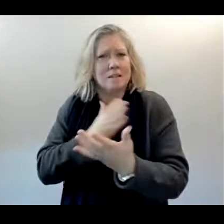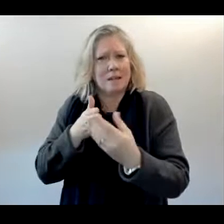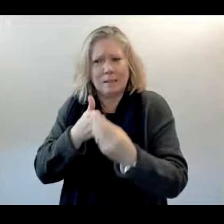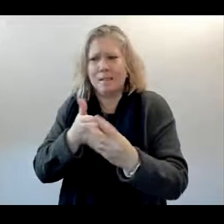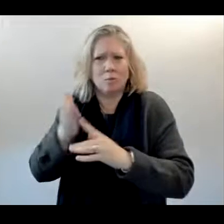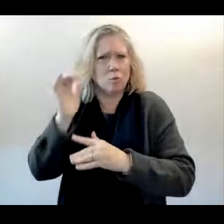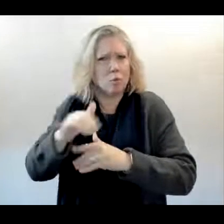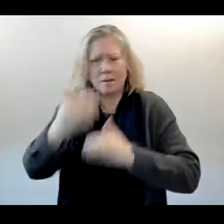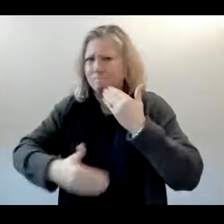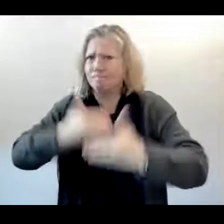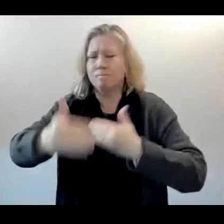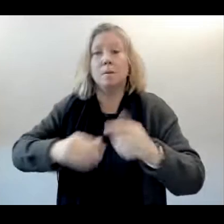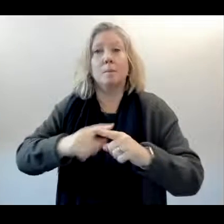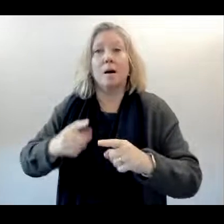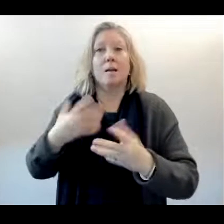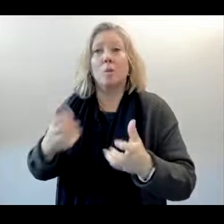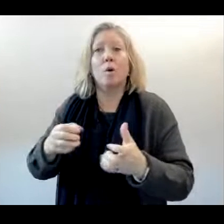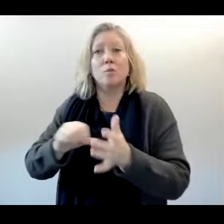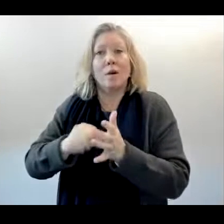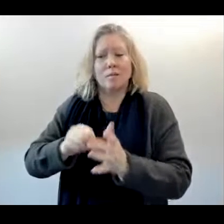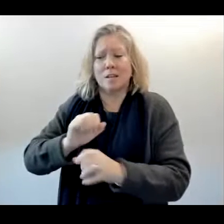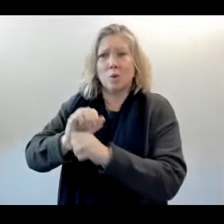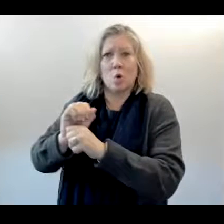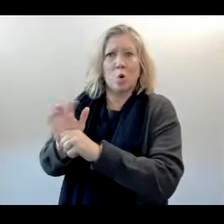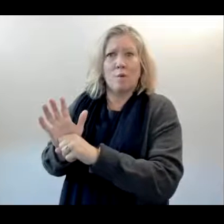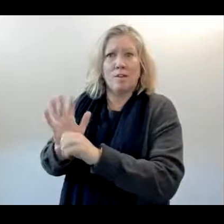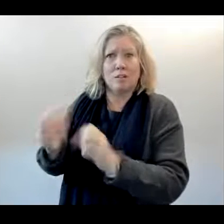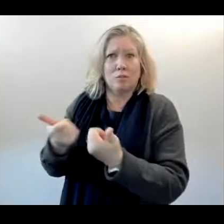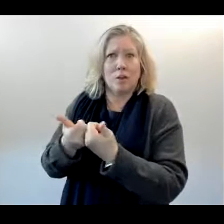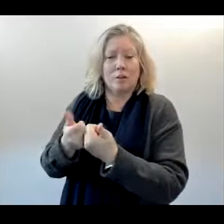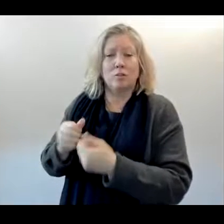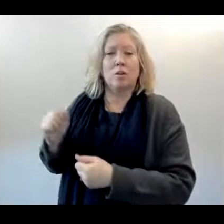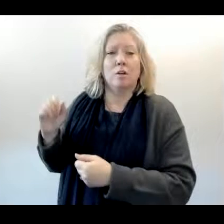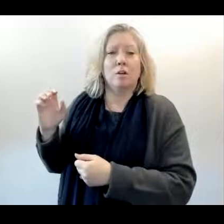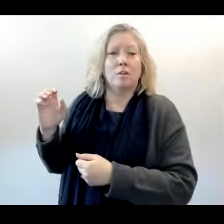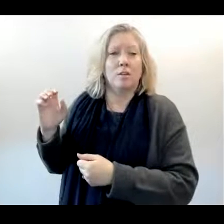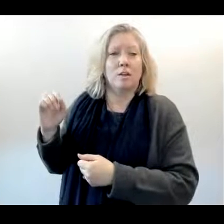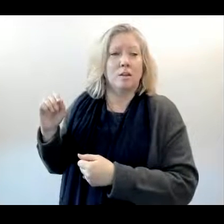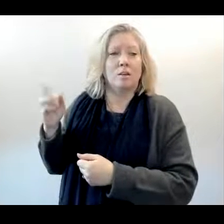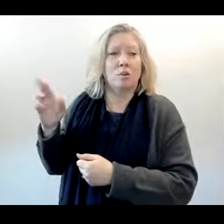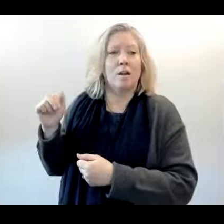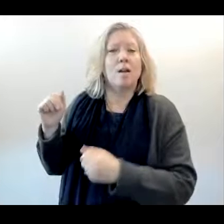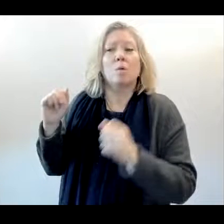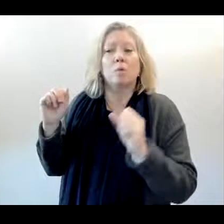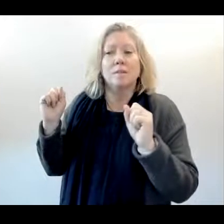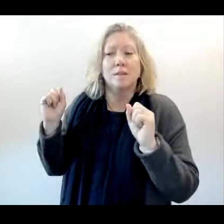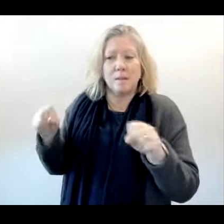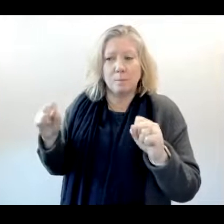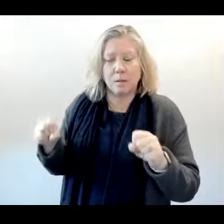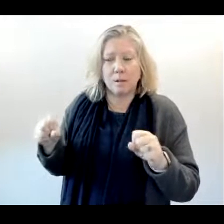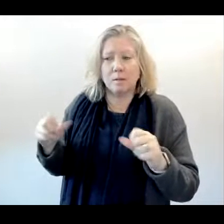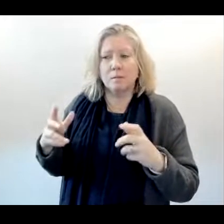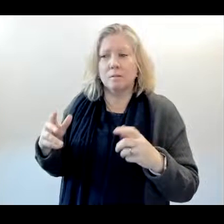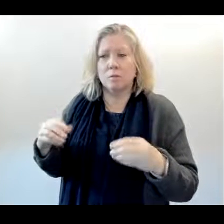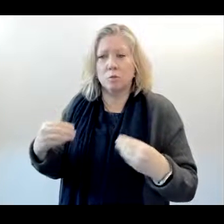on the COVID challenges, and the URA was able to put money on the street to provide